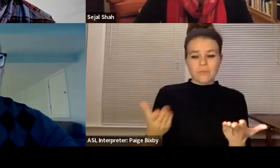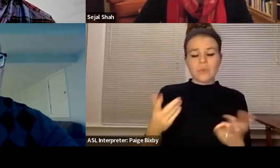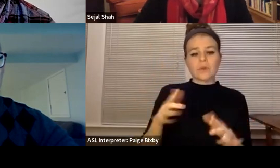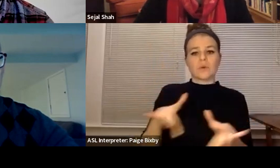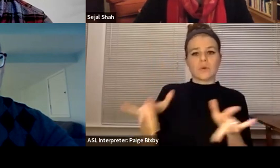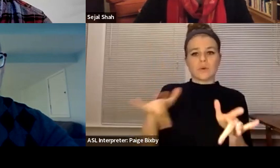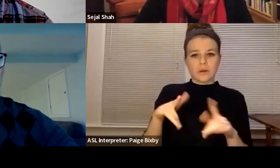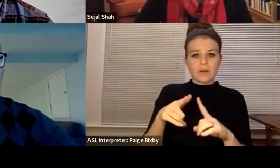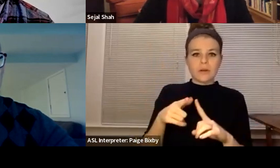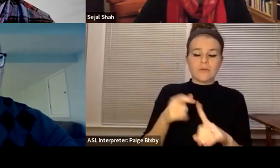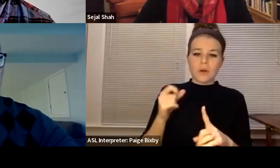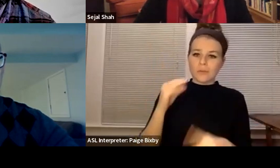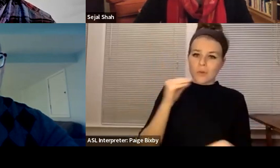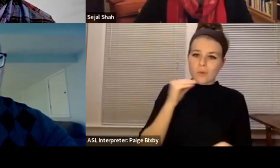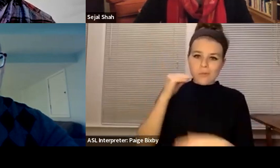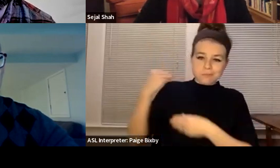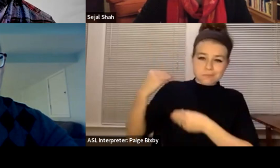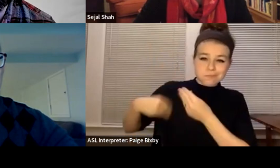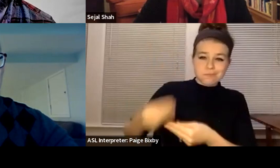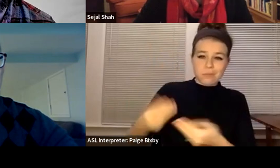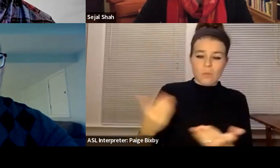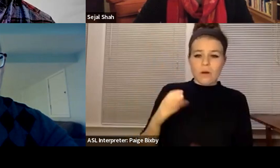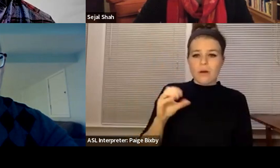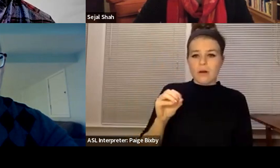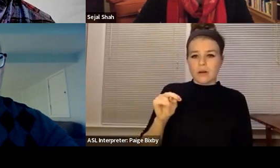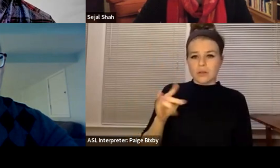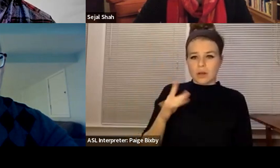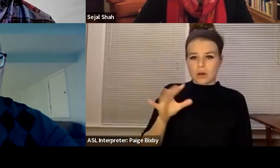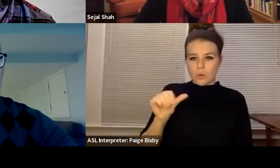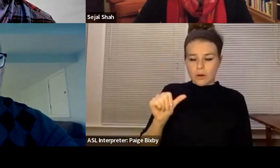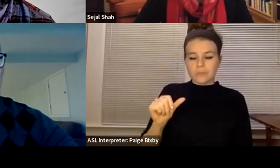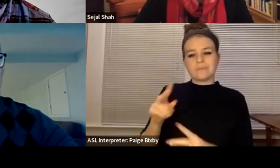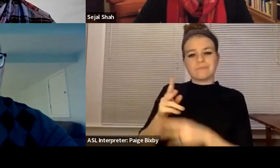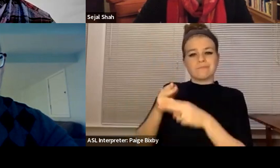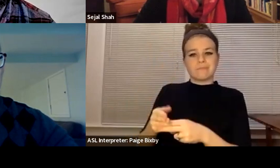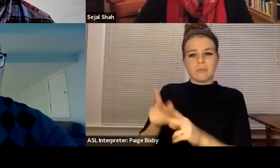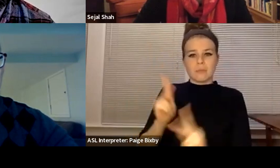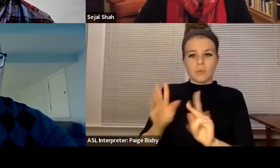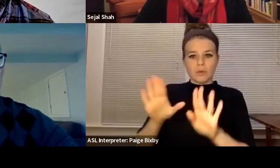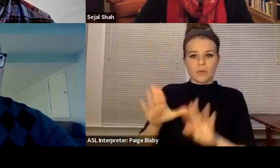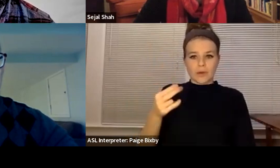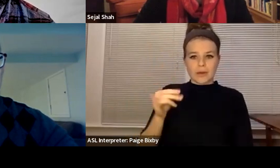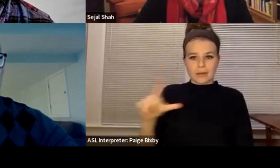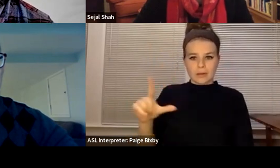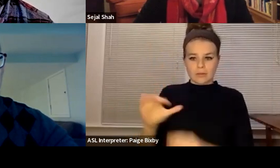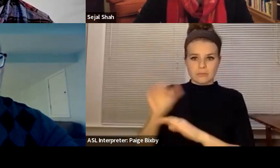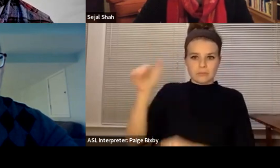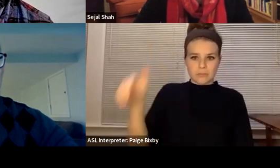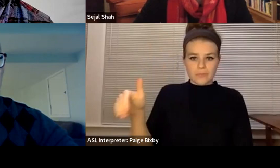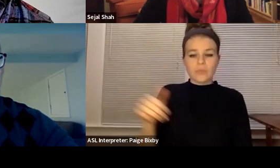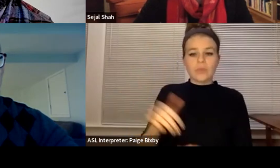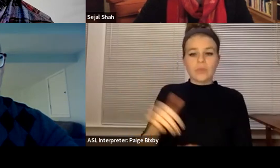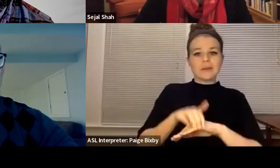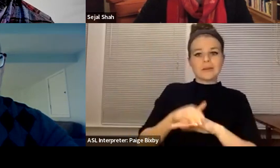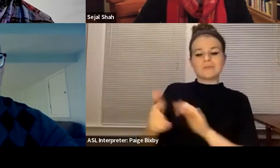the unceded ancestral homelands of the Onondaga, or the people of the Great Hill. In English, they are known as the